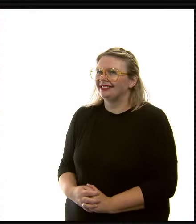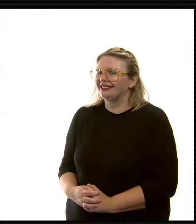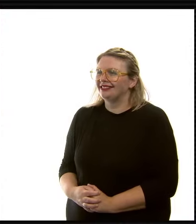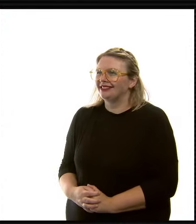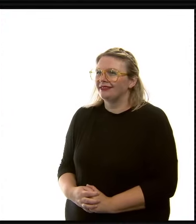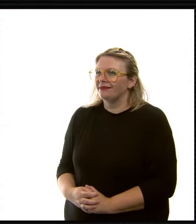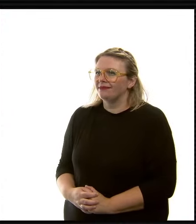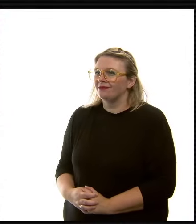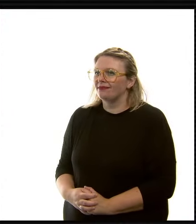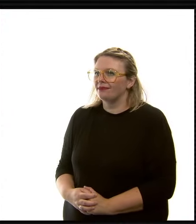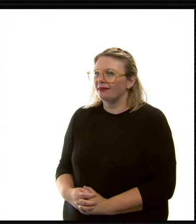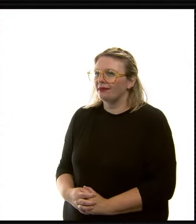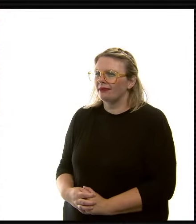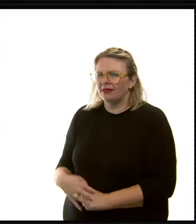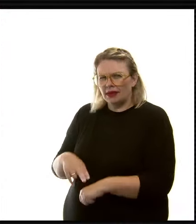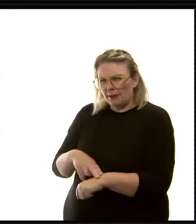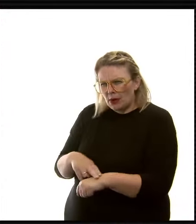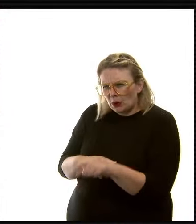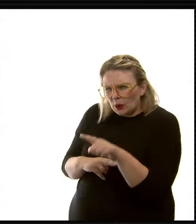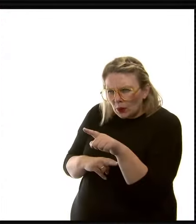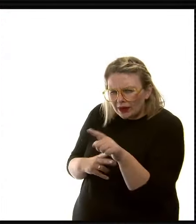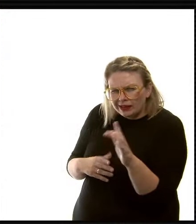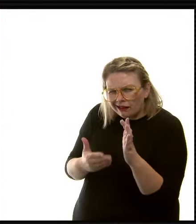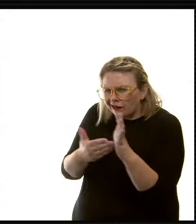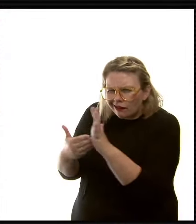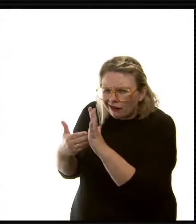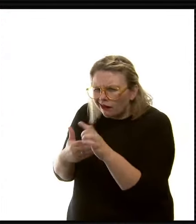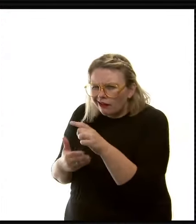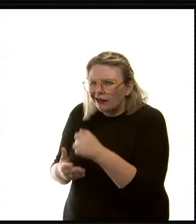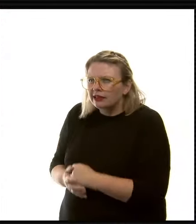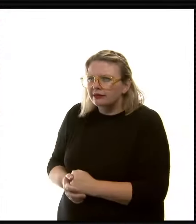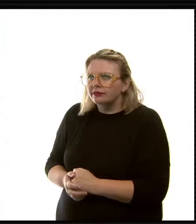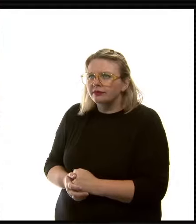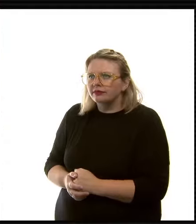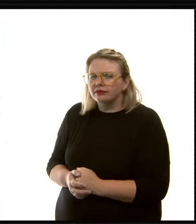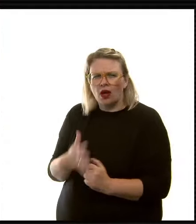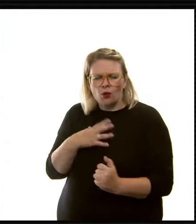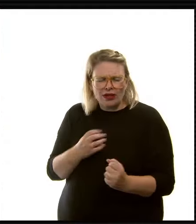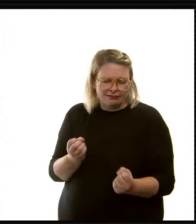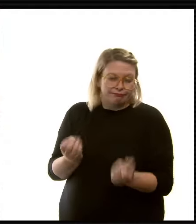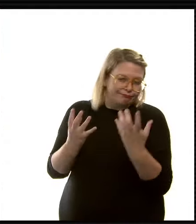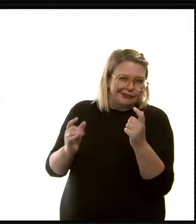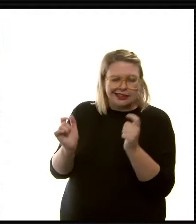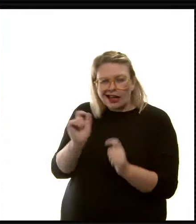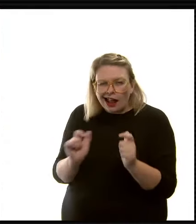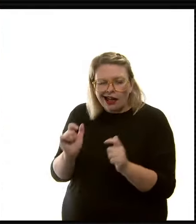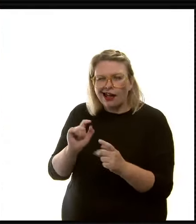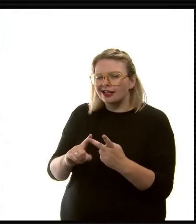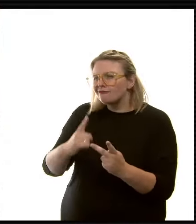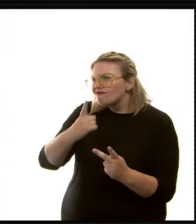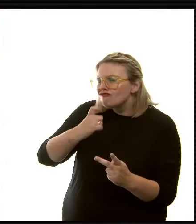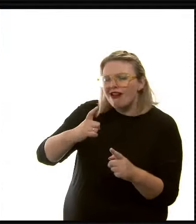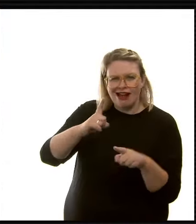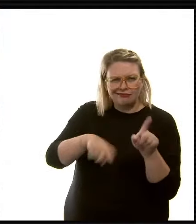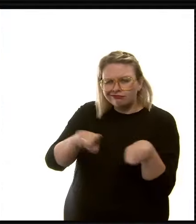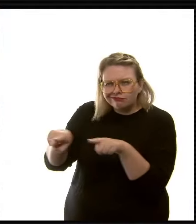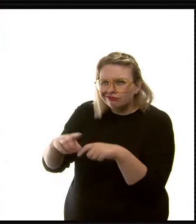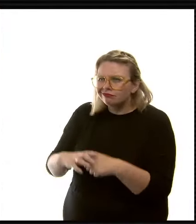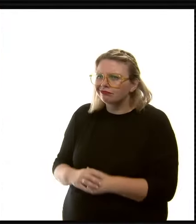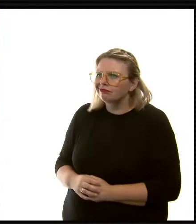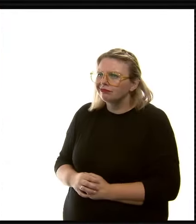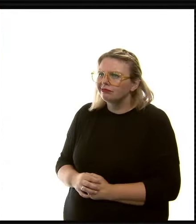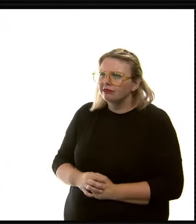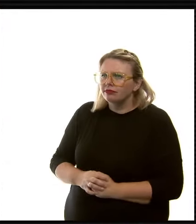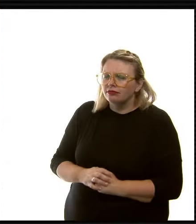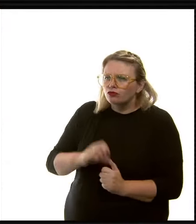I want to make the full loop and then we're going to decorate it after. And I want it to be super colourful, right? I want this to be an exciting portal we can go into. I want it like rainbow